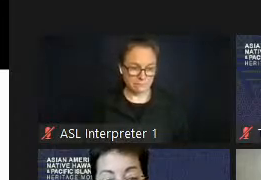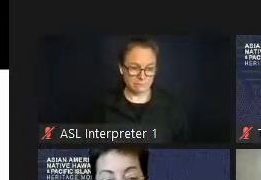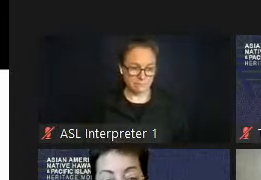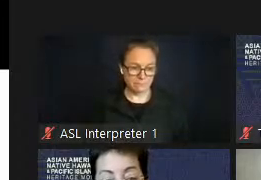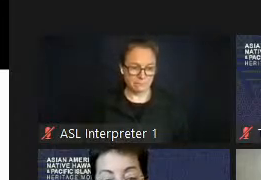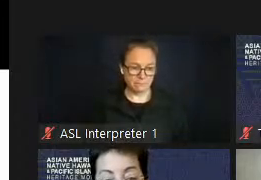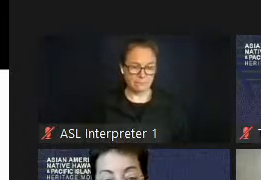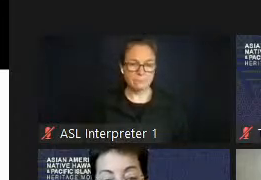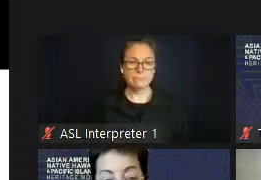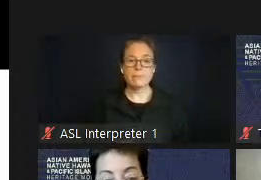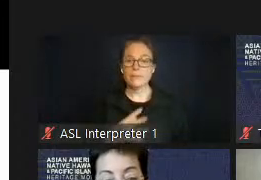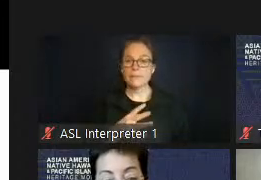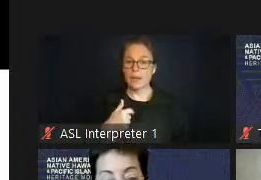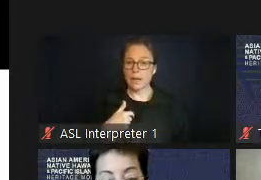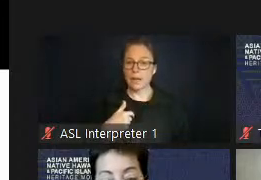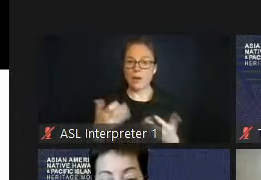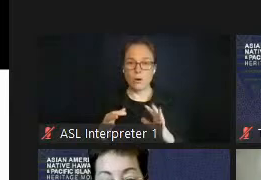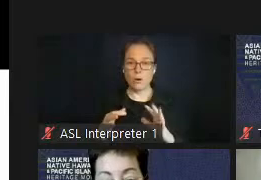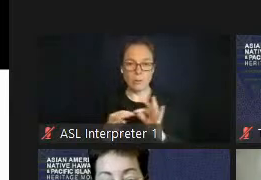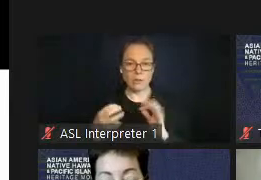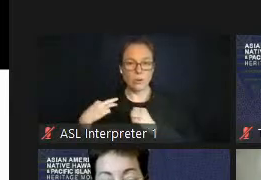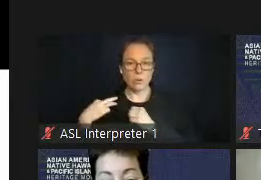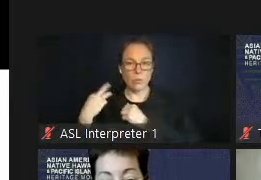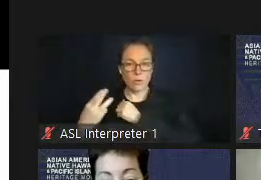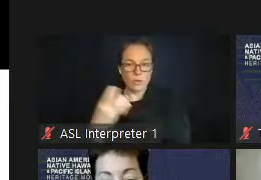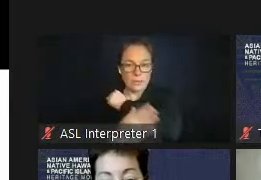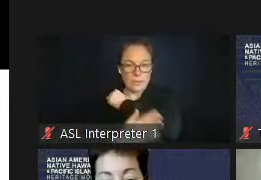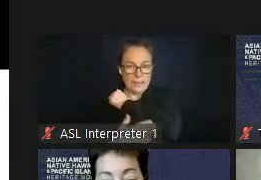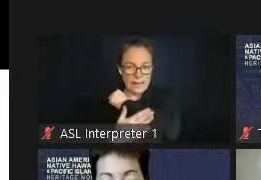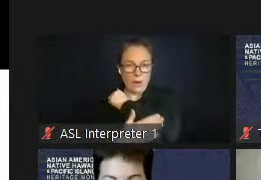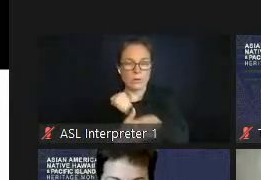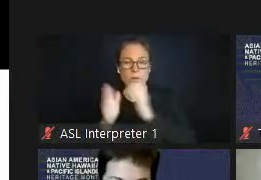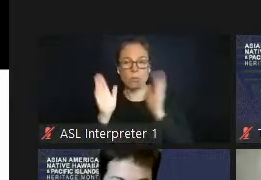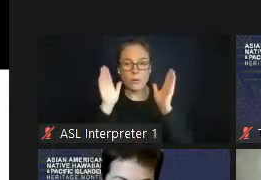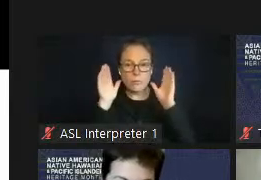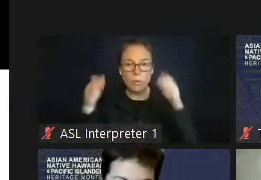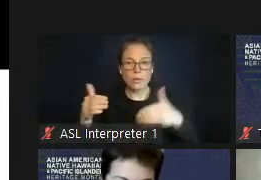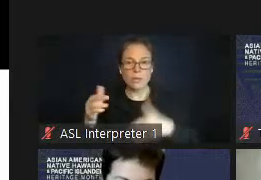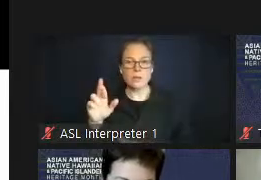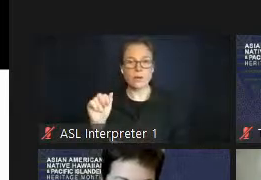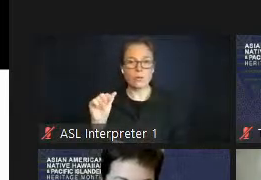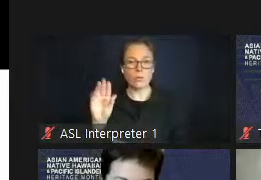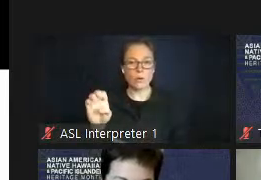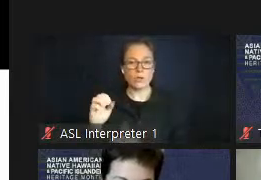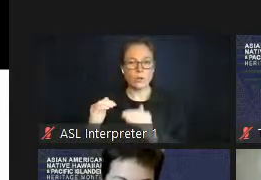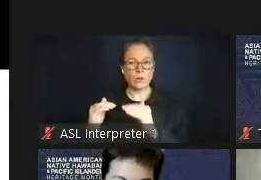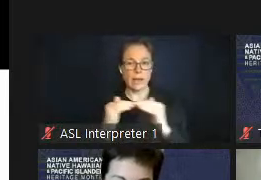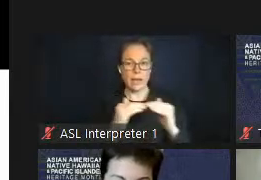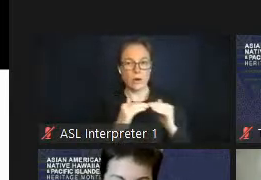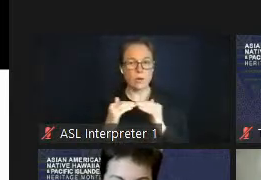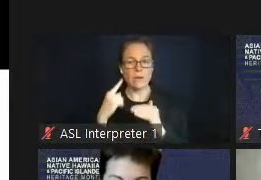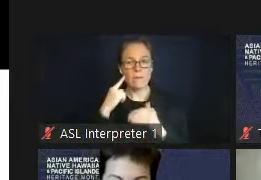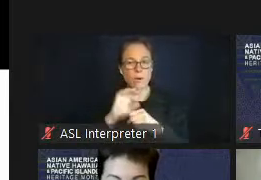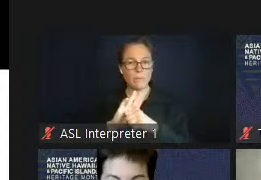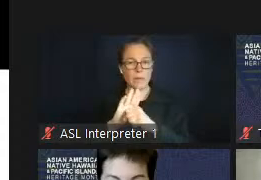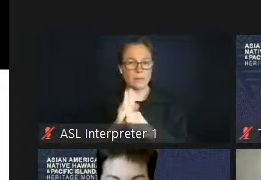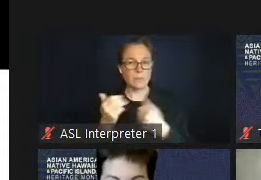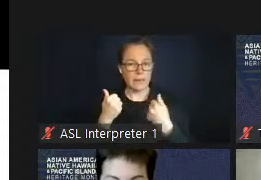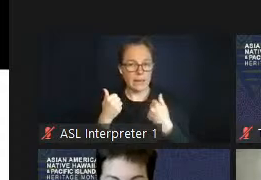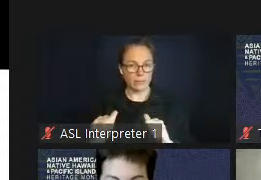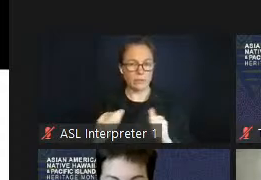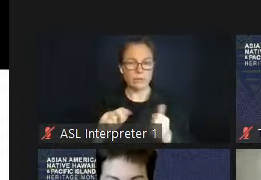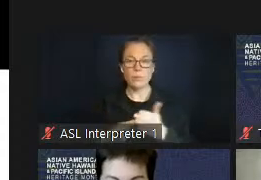As mentioned, Washington County is centering racial equity in ongoing pandemic recovery efforts, including allocating